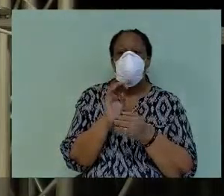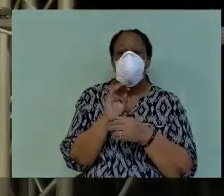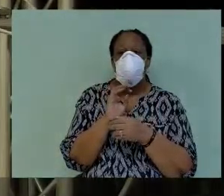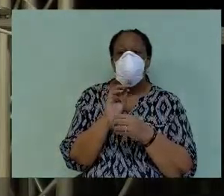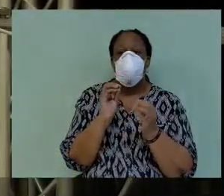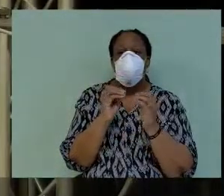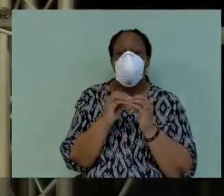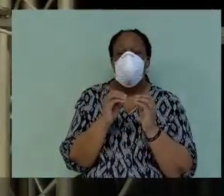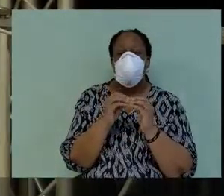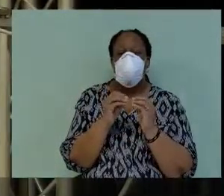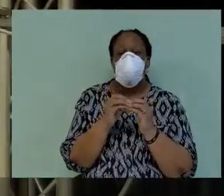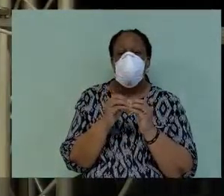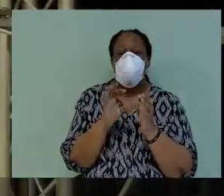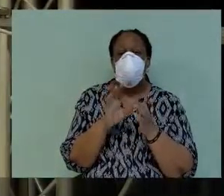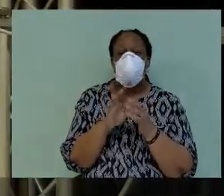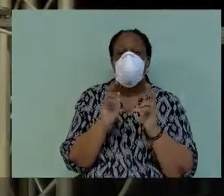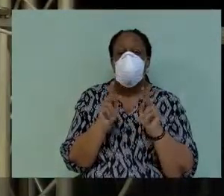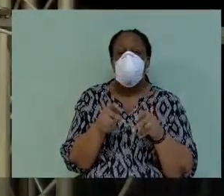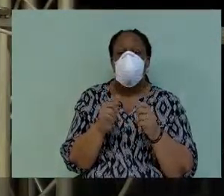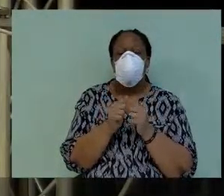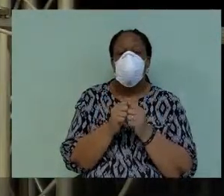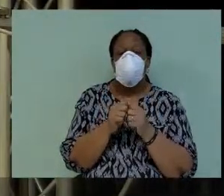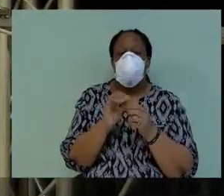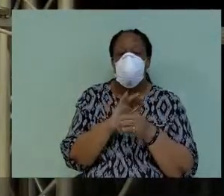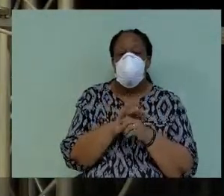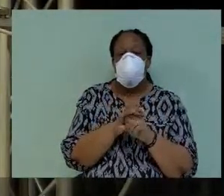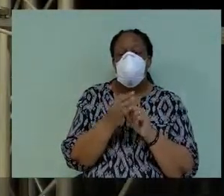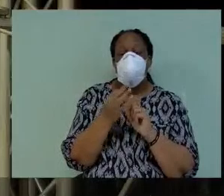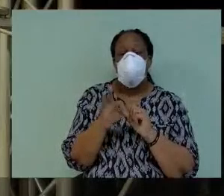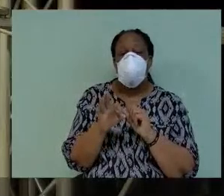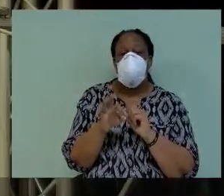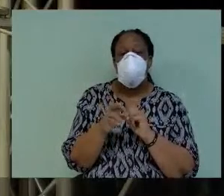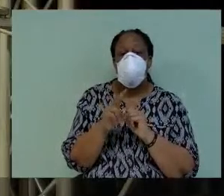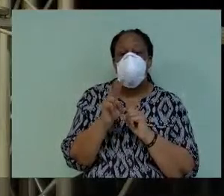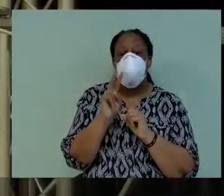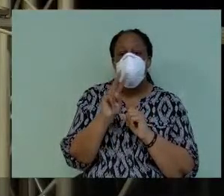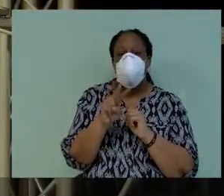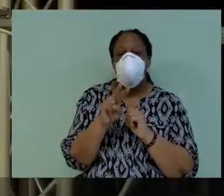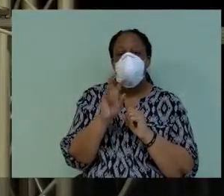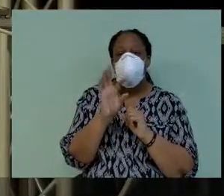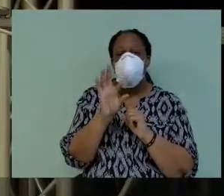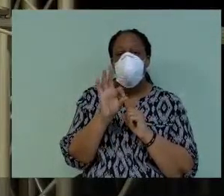4,258,666 confirmed cases of COVID-19, with